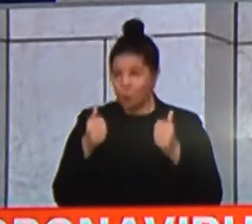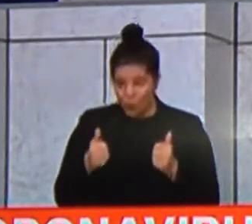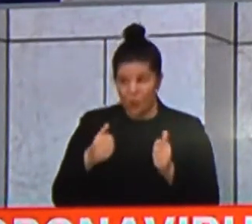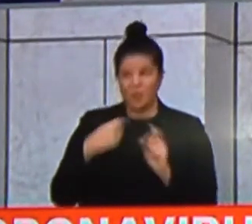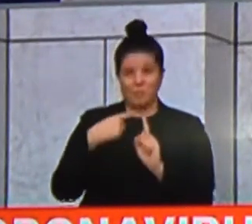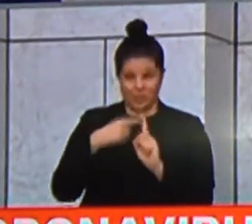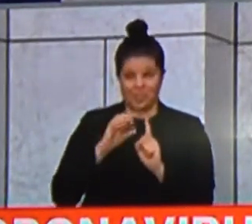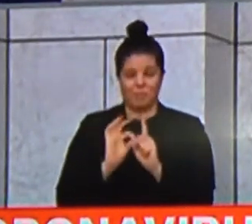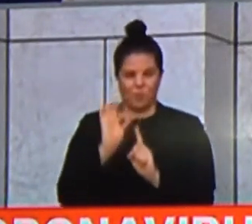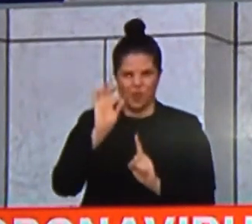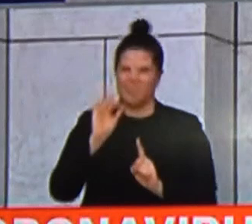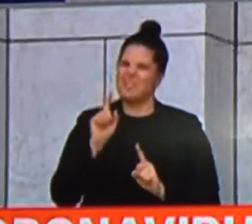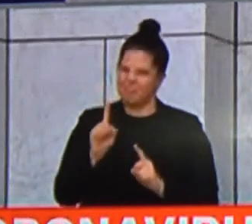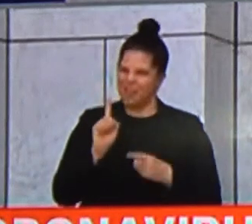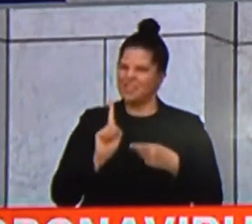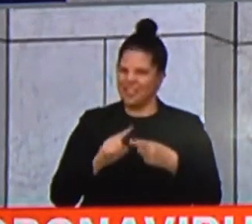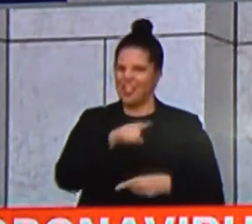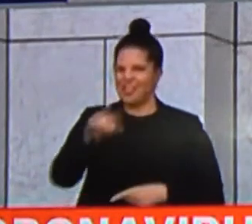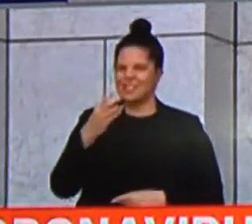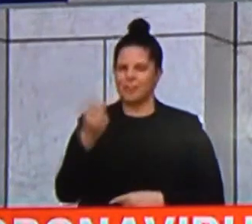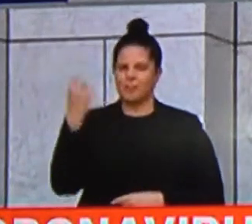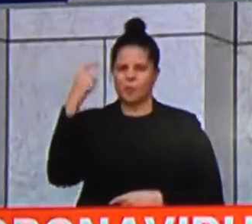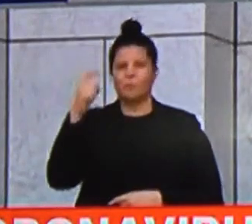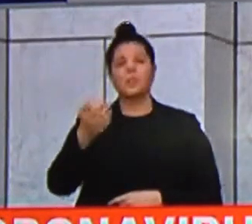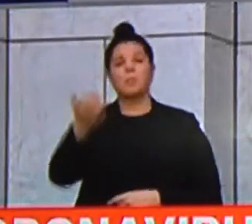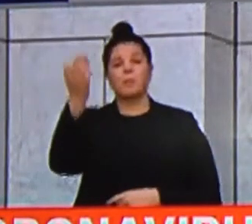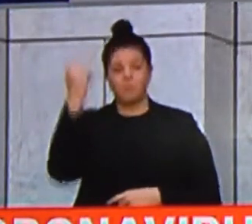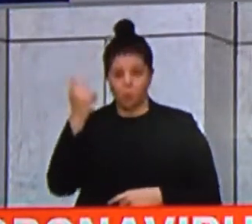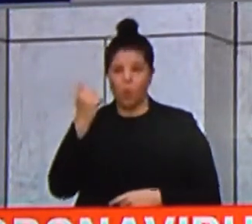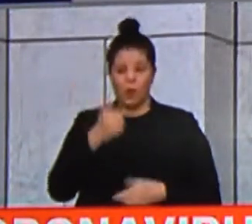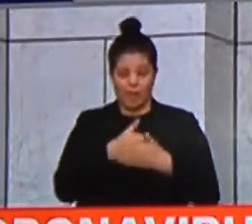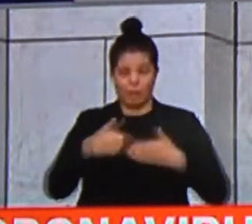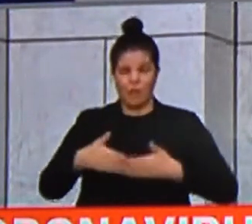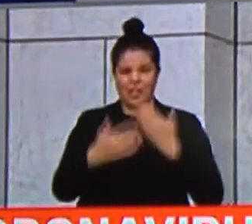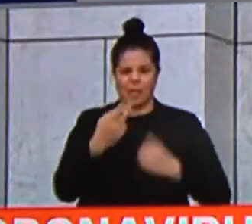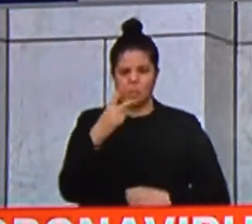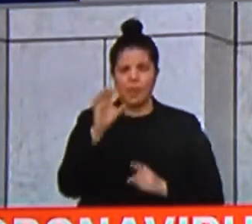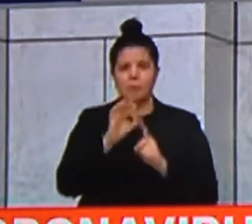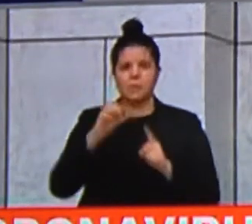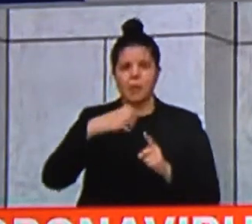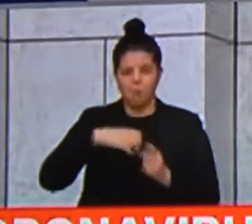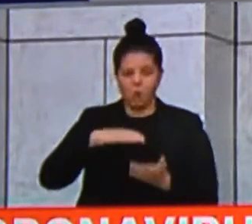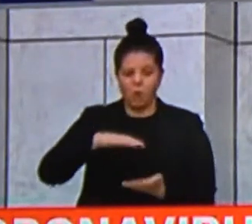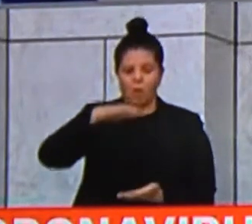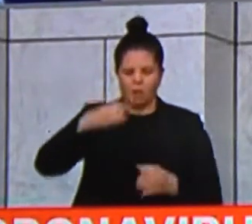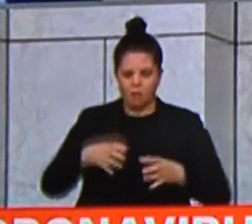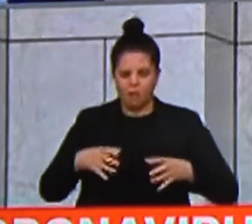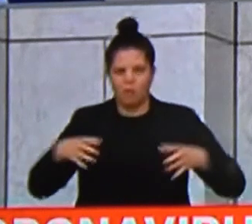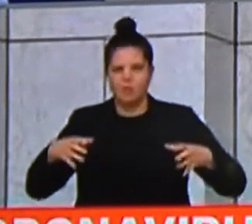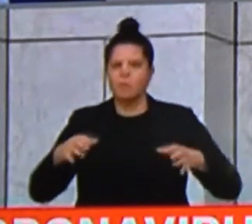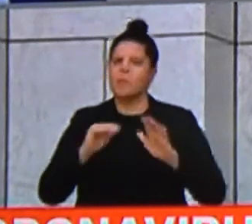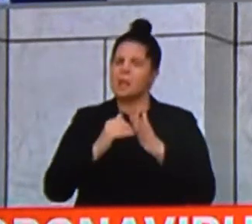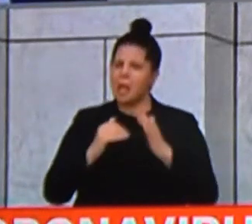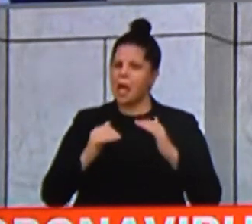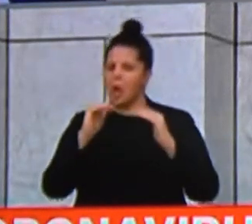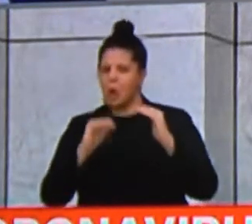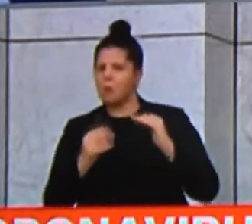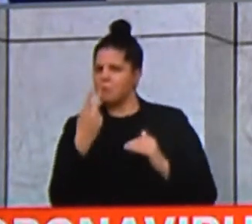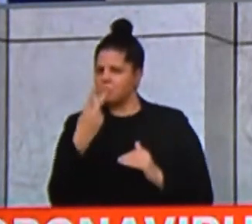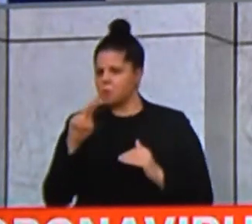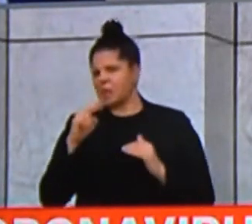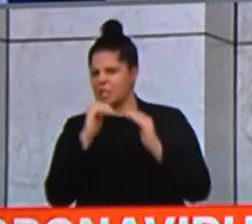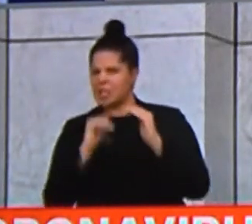scalable and the feature of actually working through existing channels wherever possible. And those packages